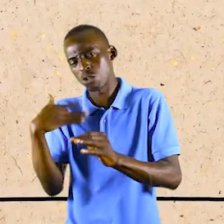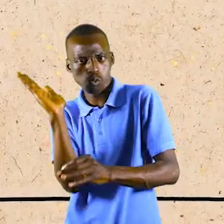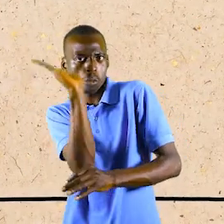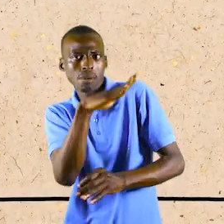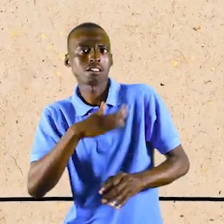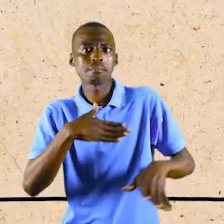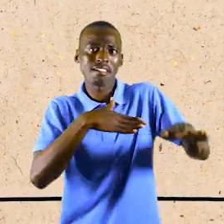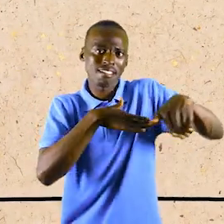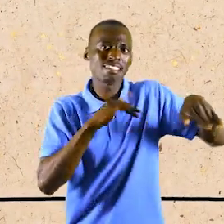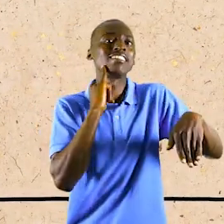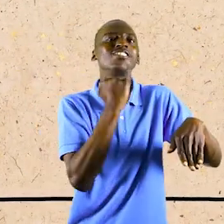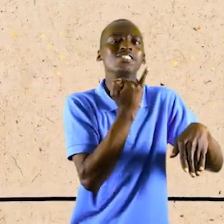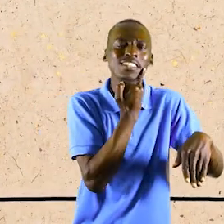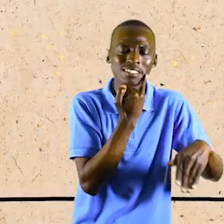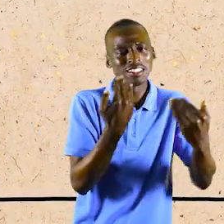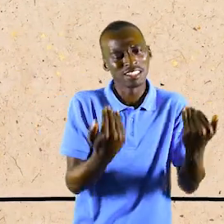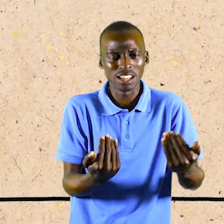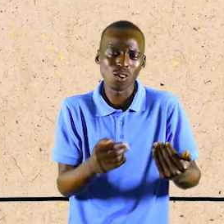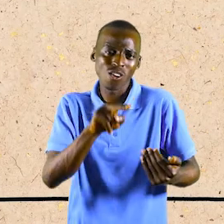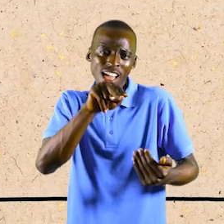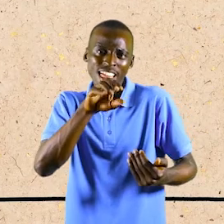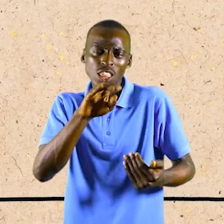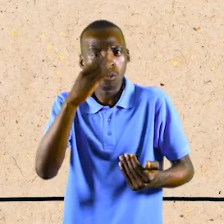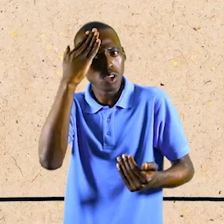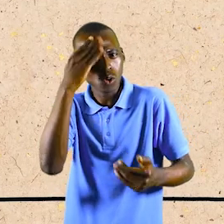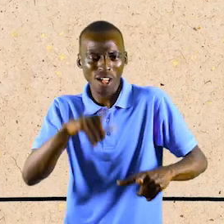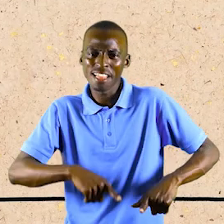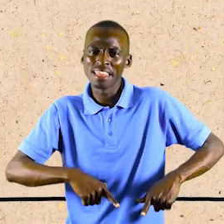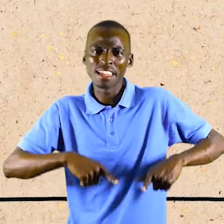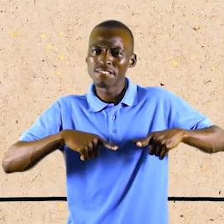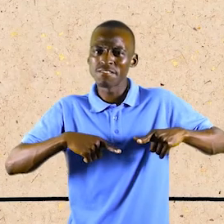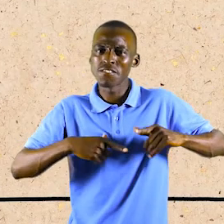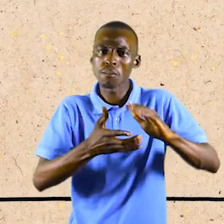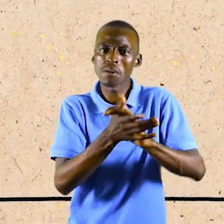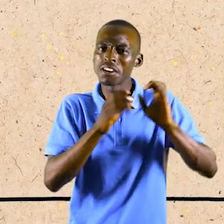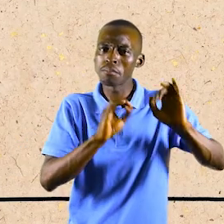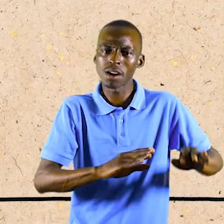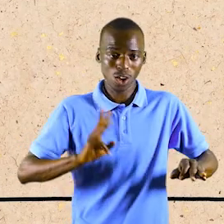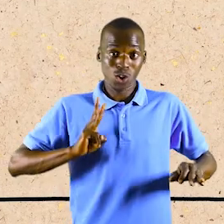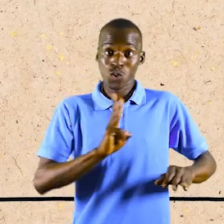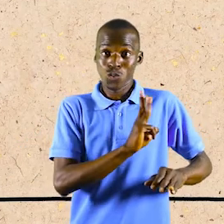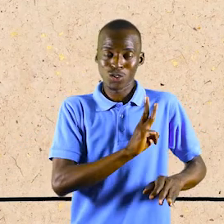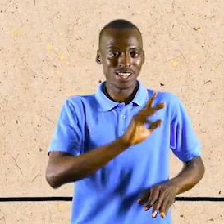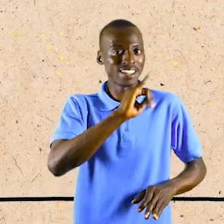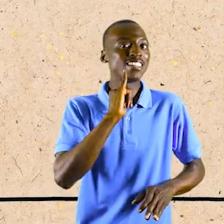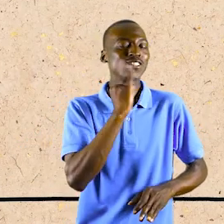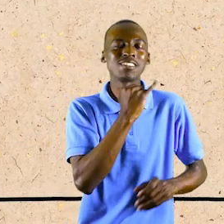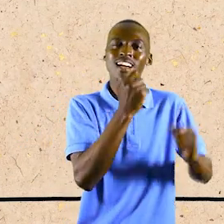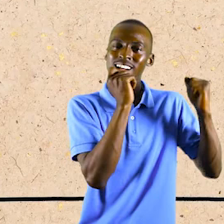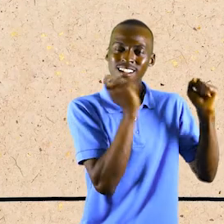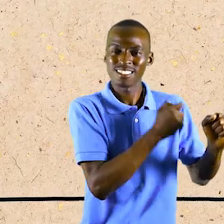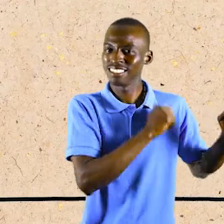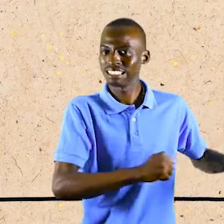daughters-in-law that she's moving back home. And Naomi, she knows that the life of an unmarried foreign widow in Israel is going to be very hard.